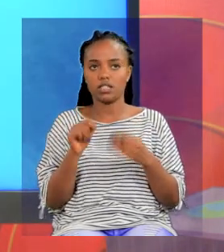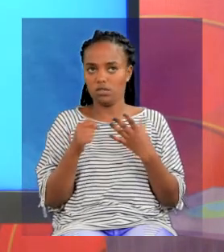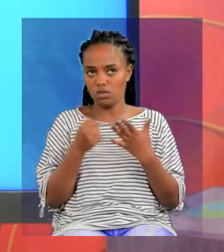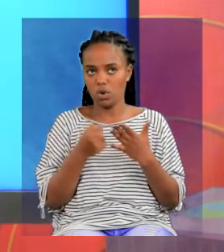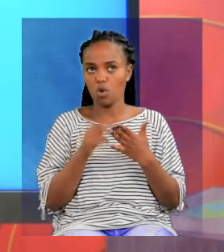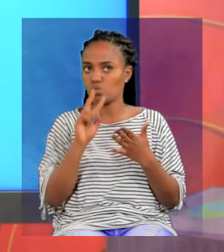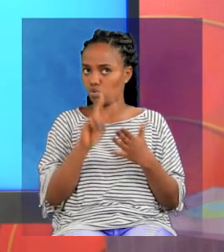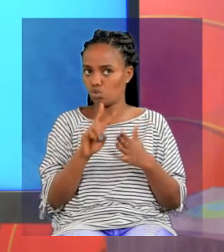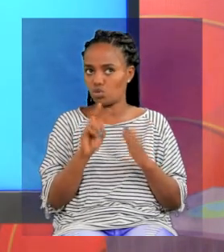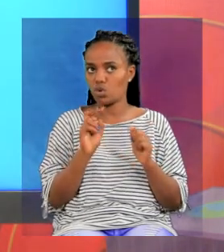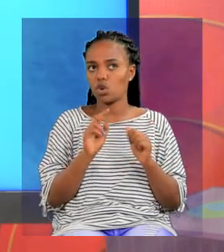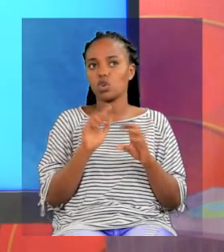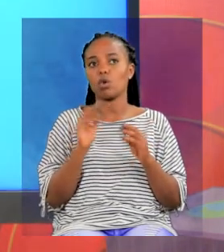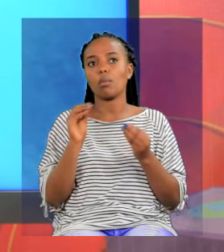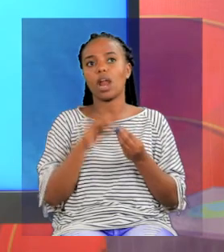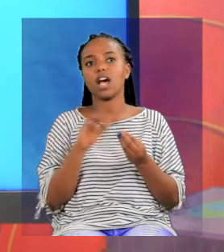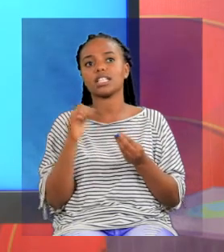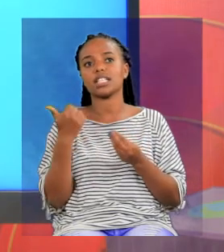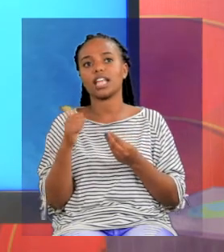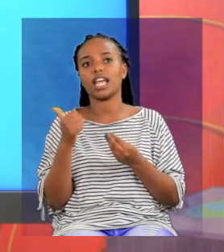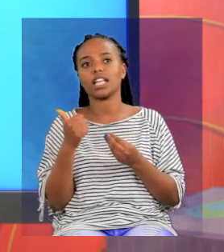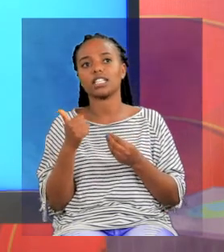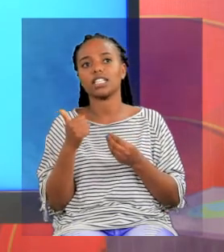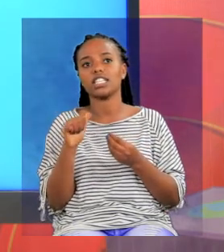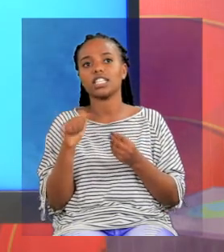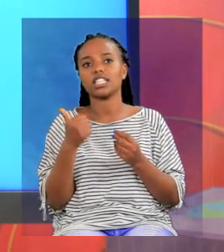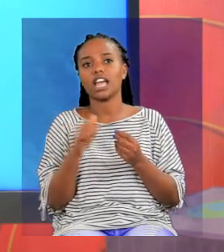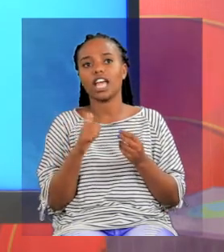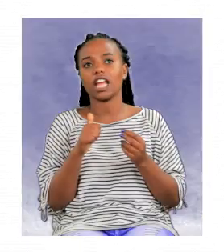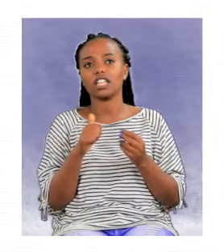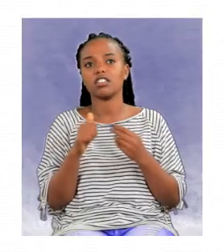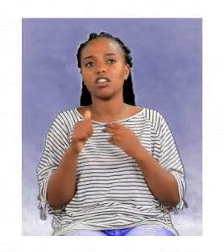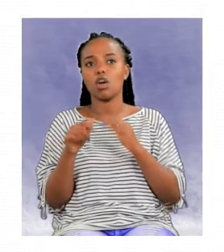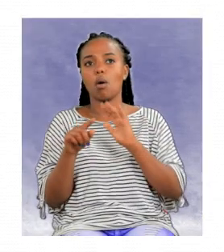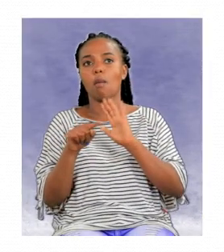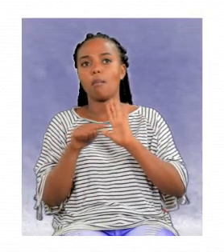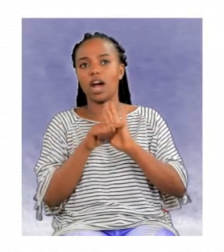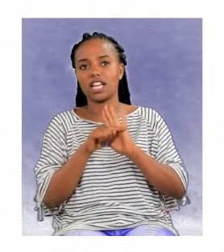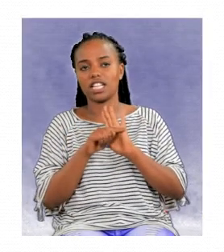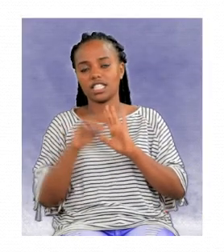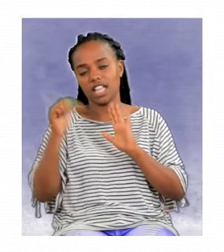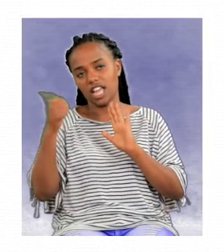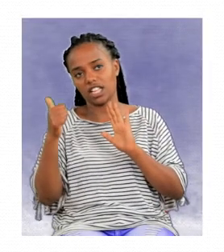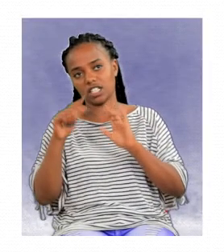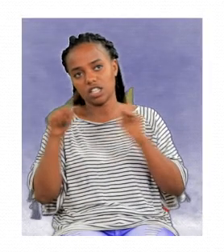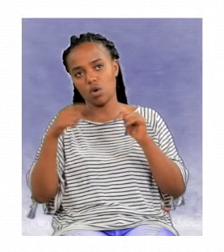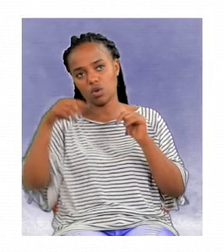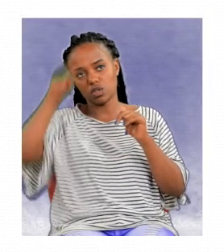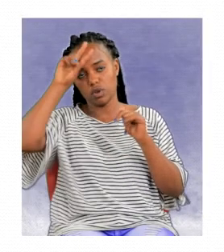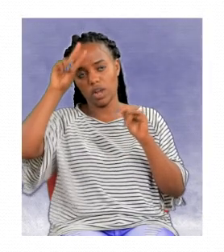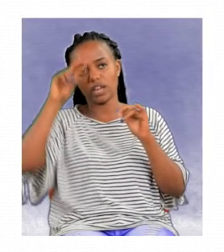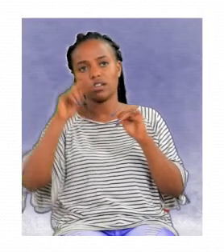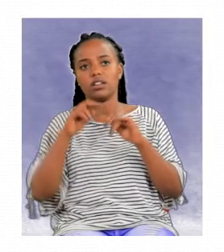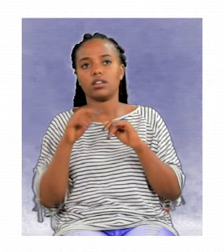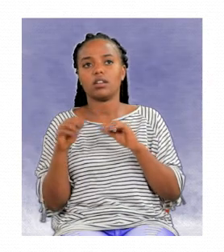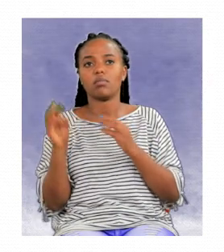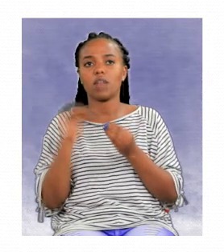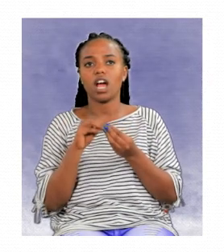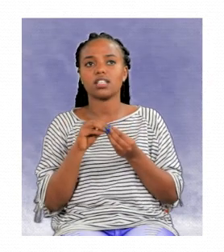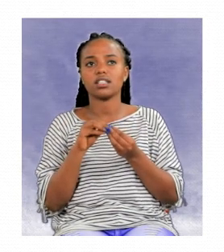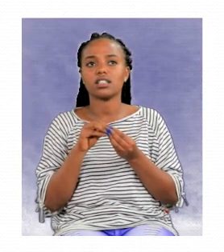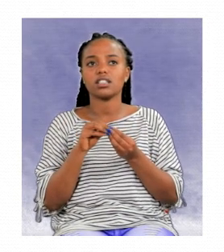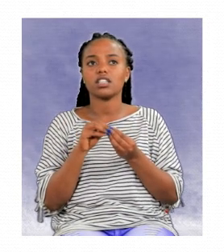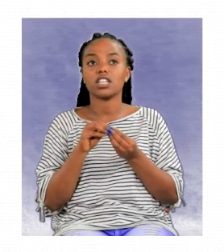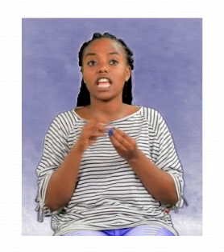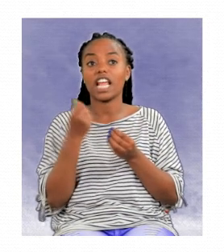plus 10, 10, how far is it from the mean? It is 10 minus 10 squared,